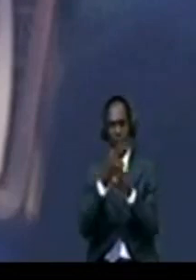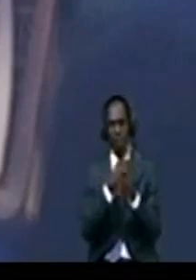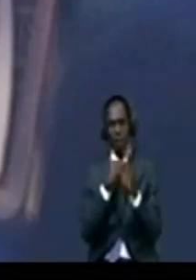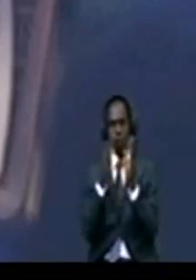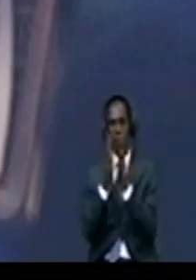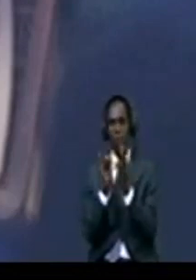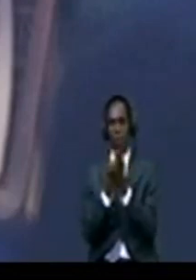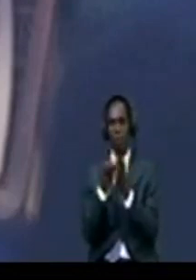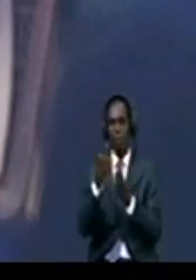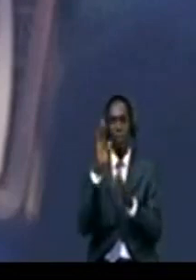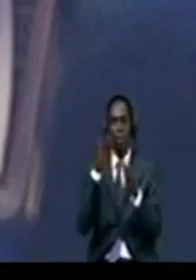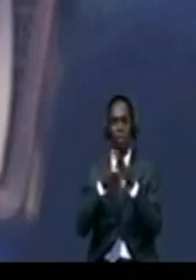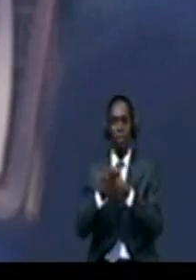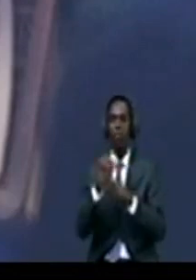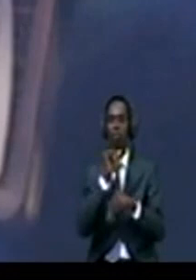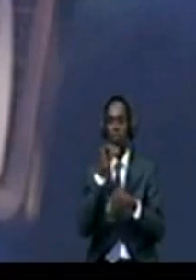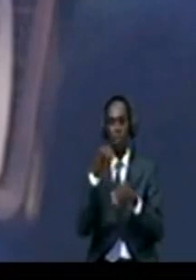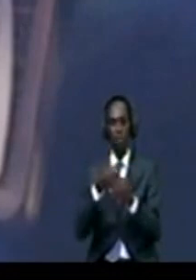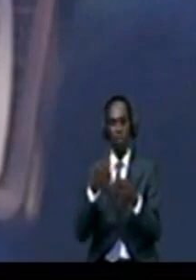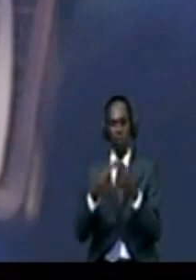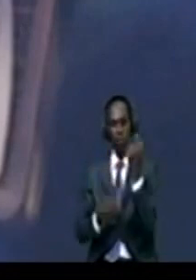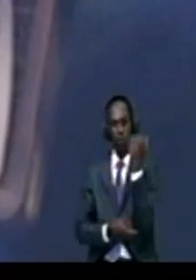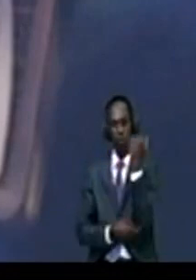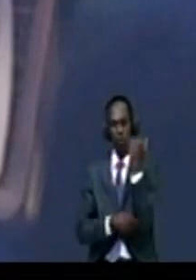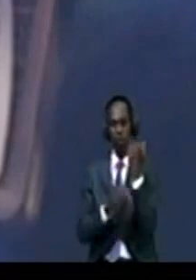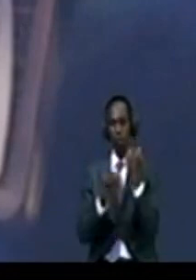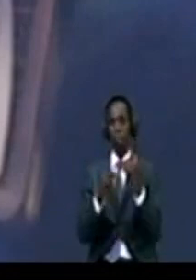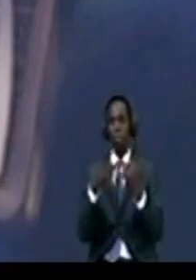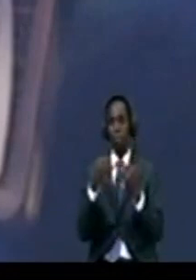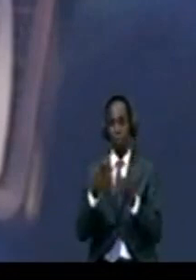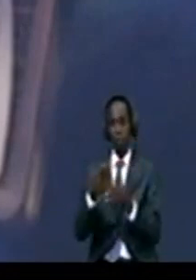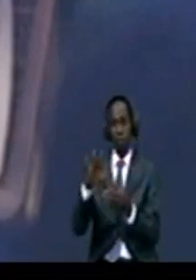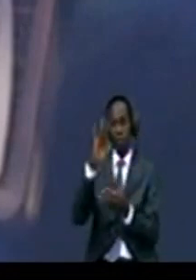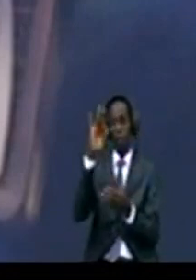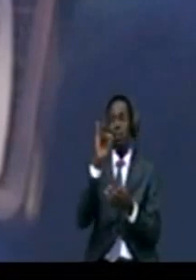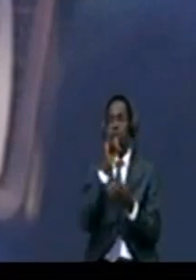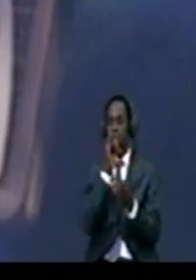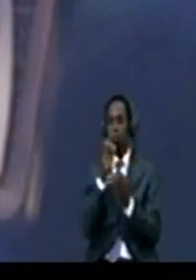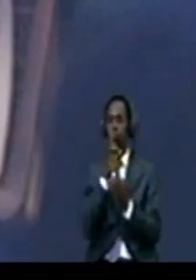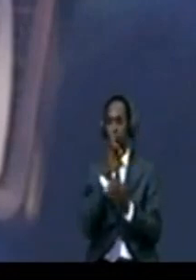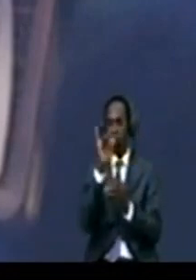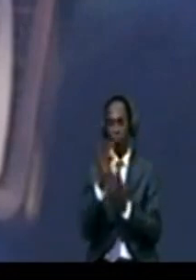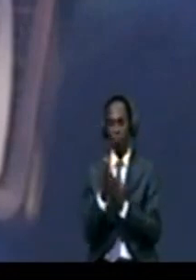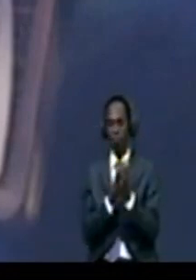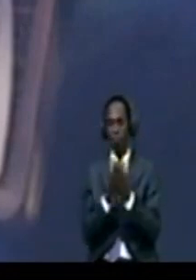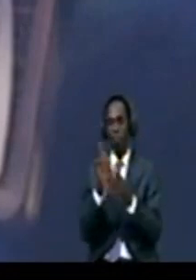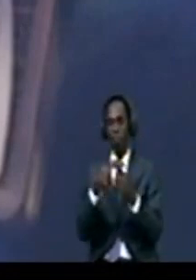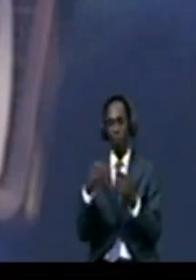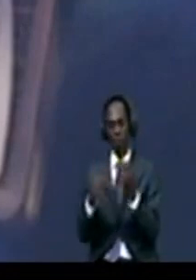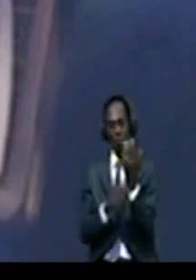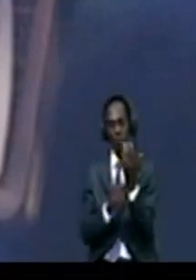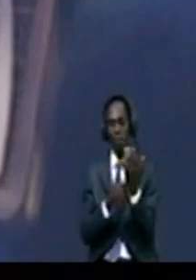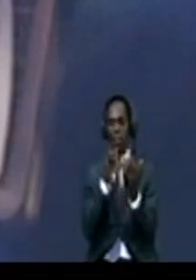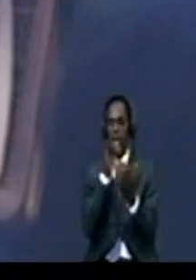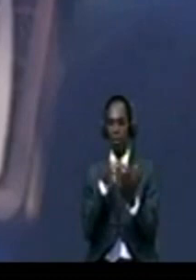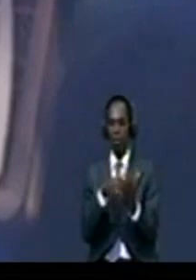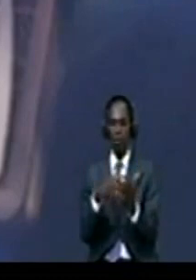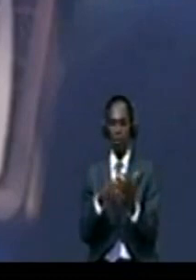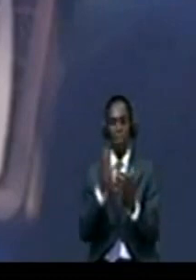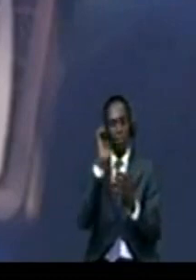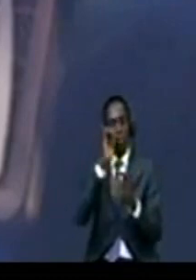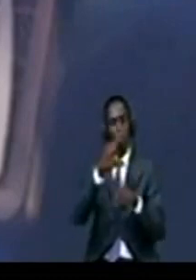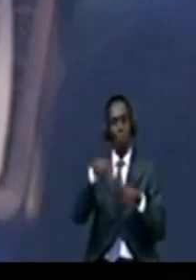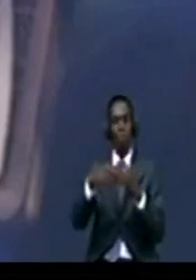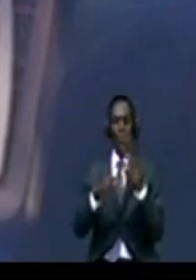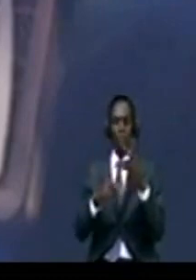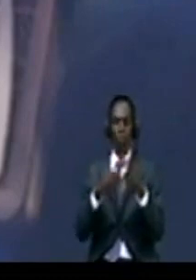into temptation. The spirit indeed is willing, but the flesh is weak. He went away again the second time and prayed,